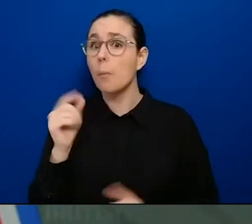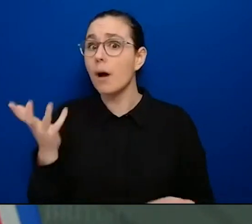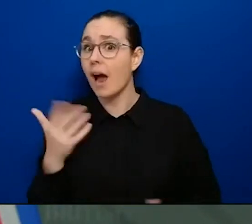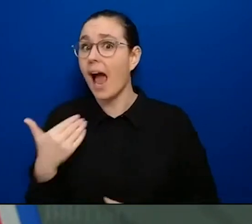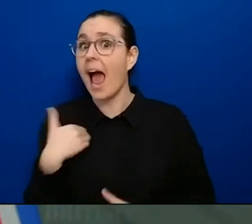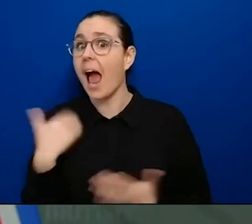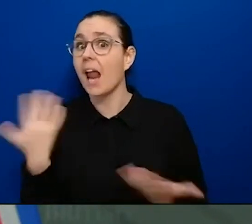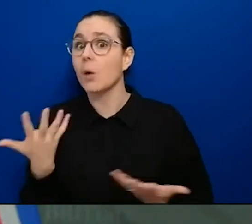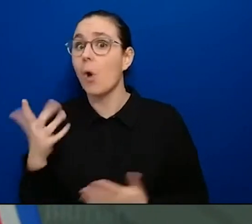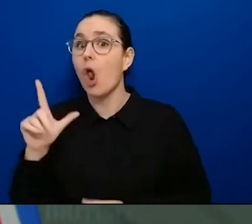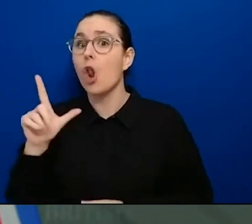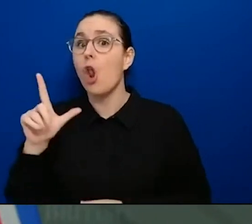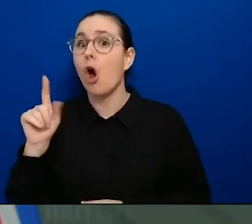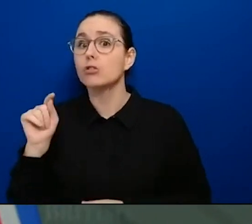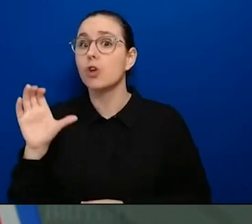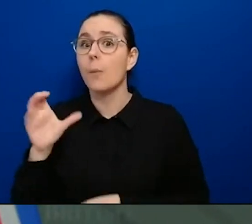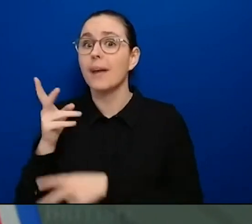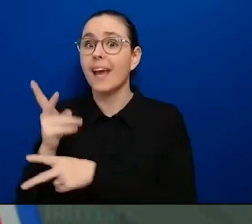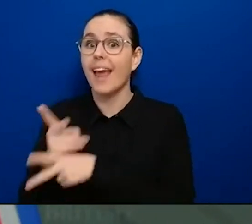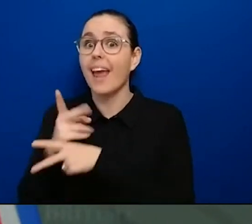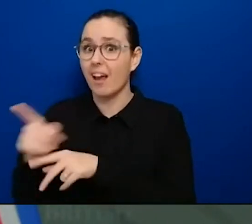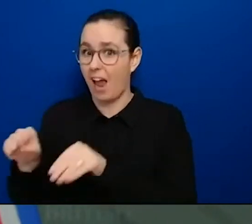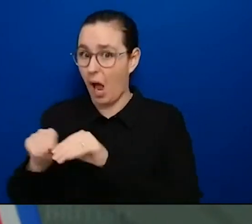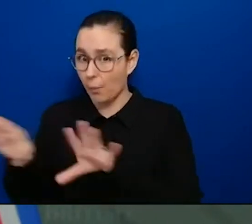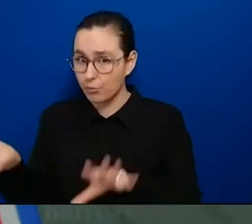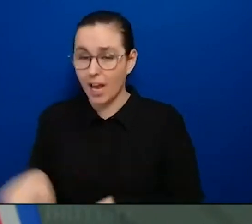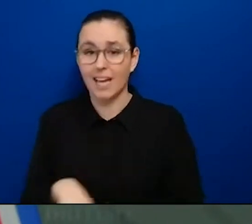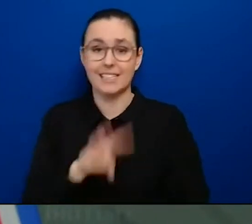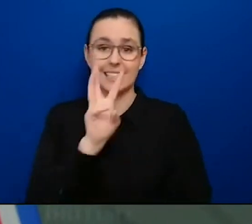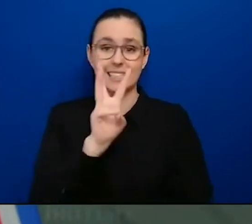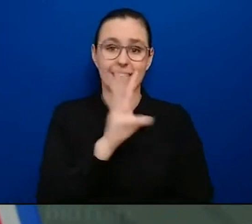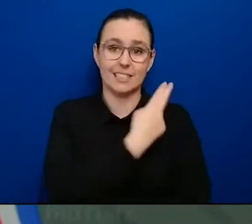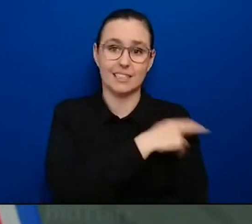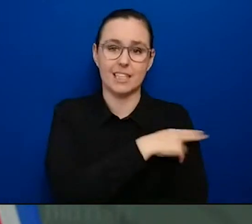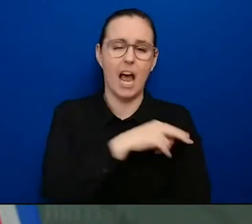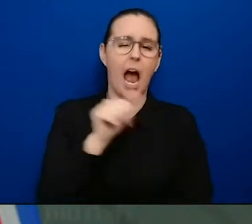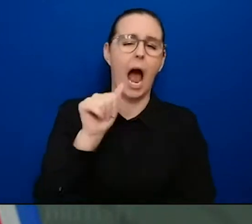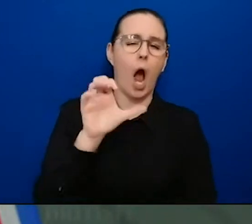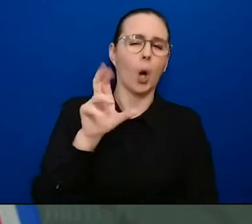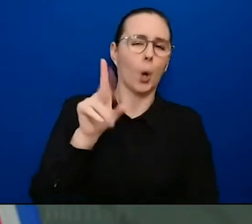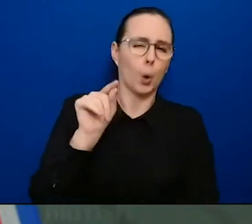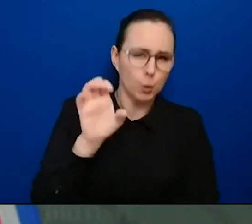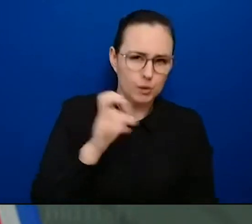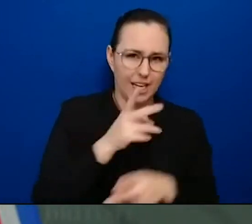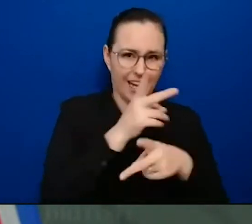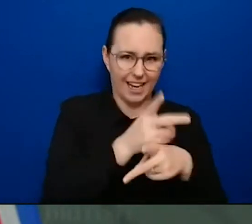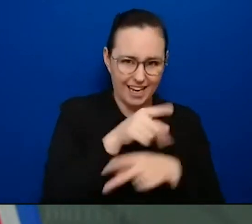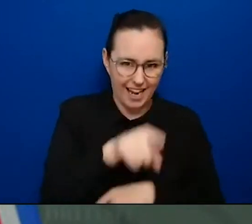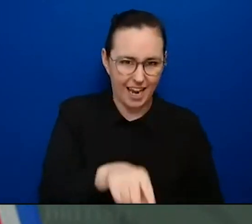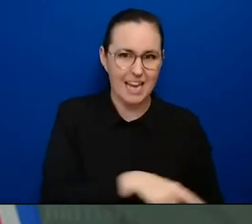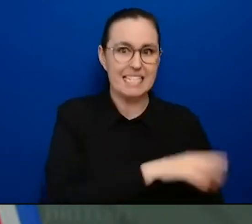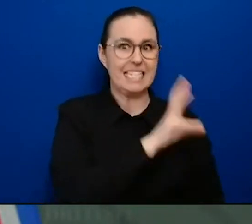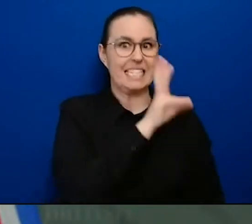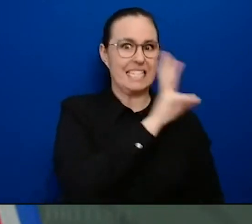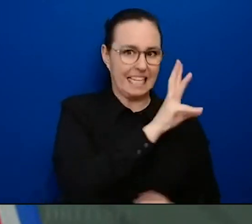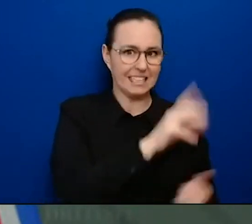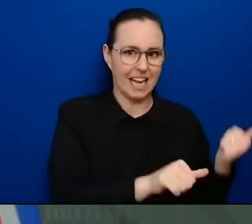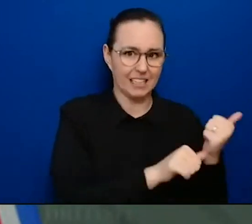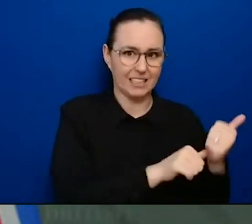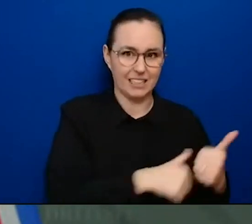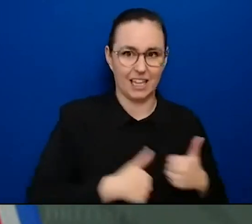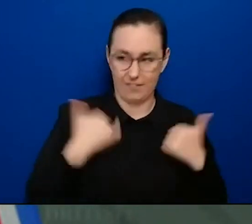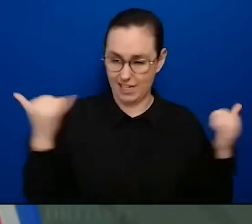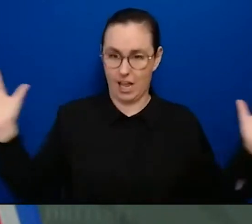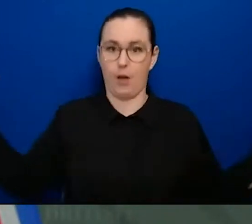care outbreaks, 6 acute care outbreaks, 3 acute assisted living outbreaks. So the impact of the measures that have been taken,